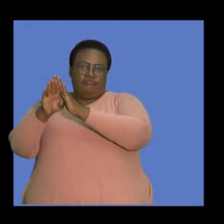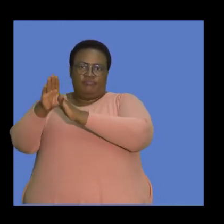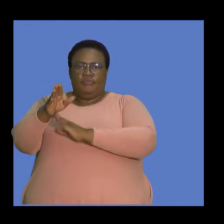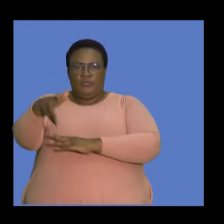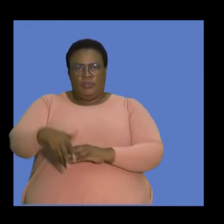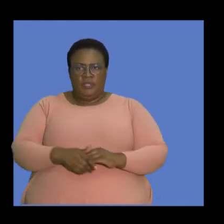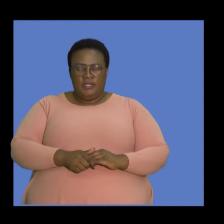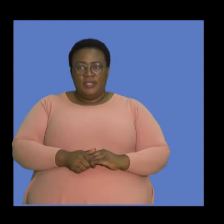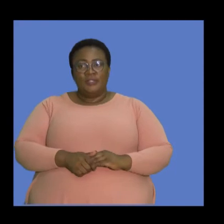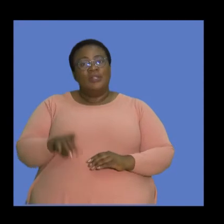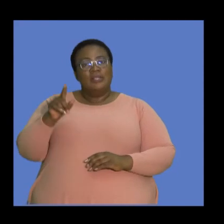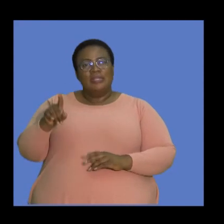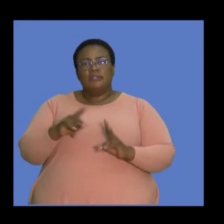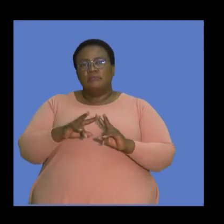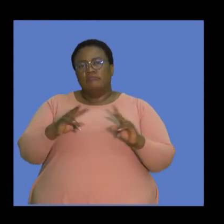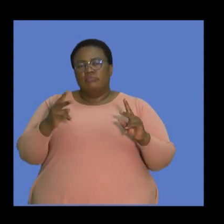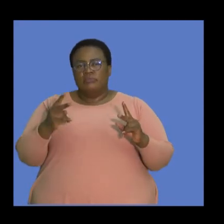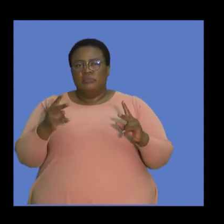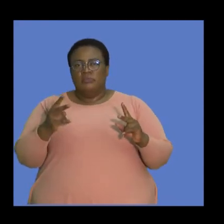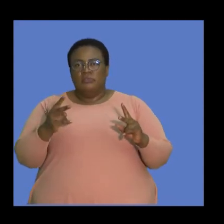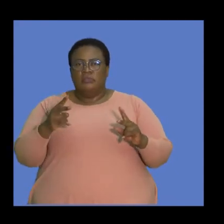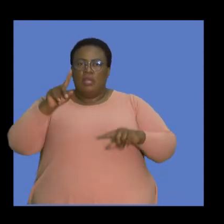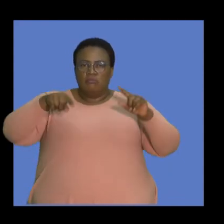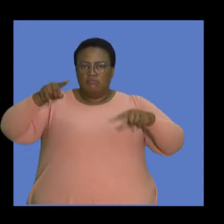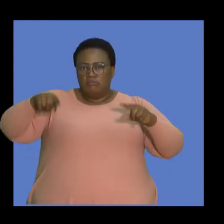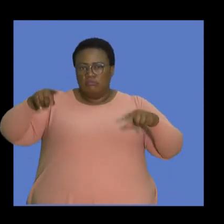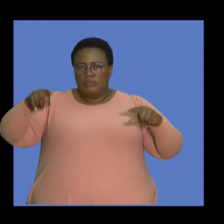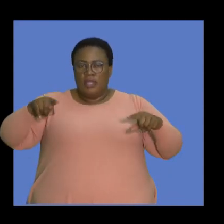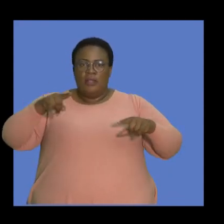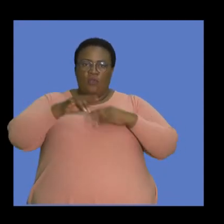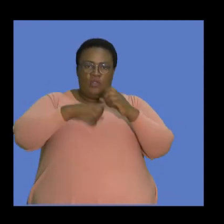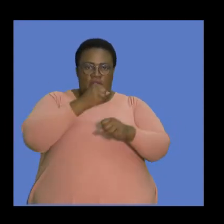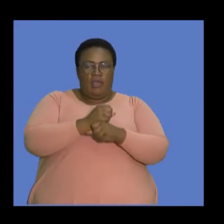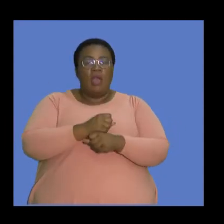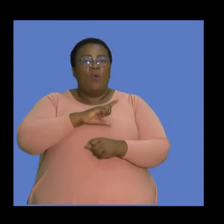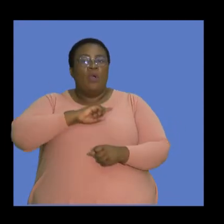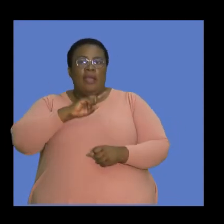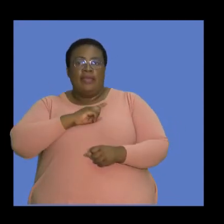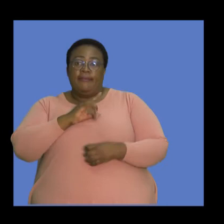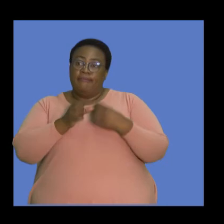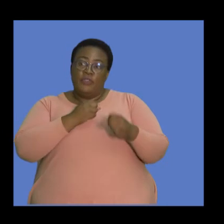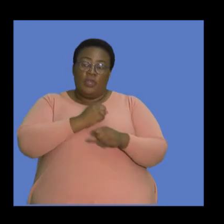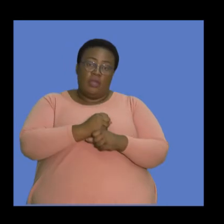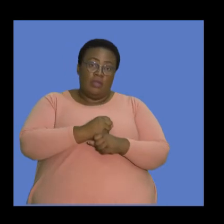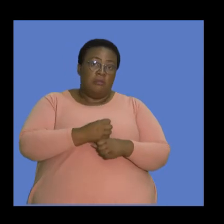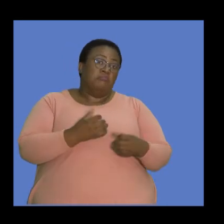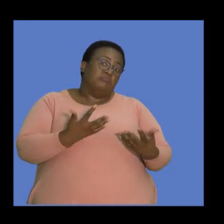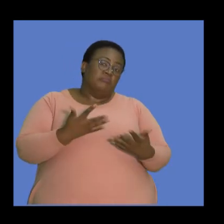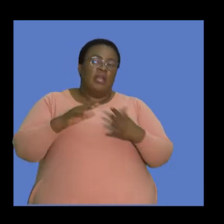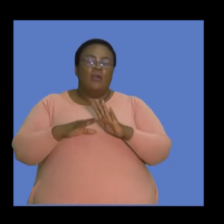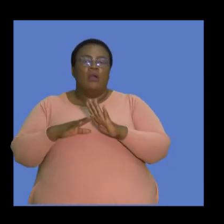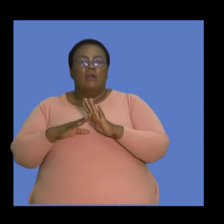thing. And this normally varies when it comes to year and year, because this year it might be that